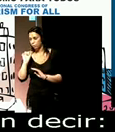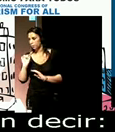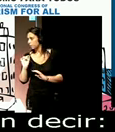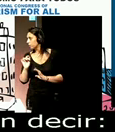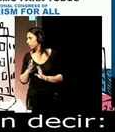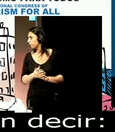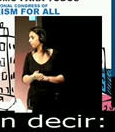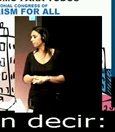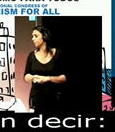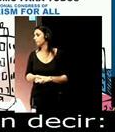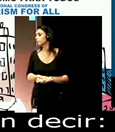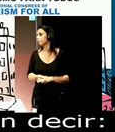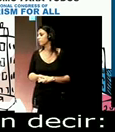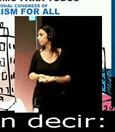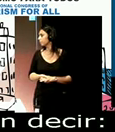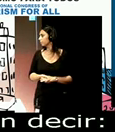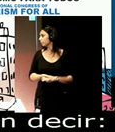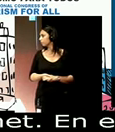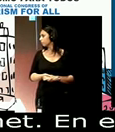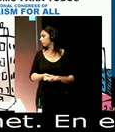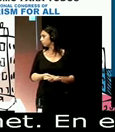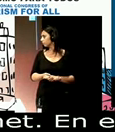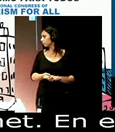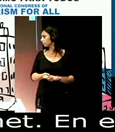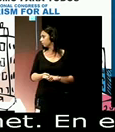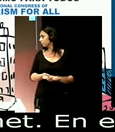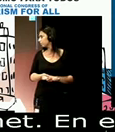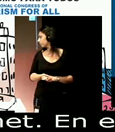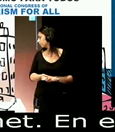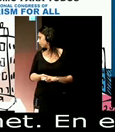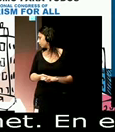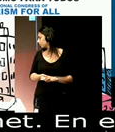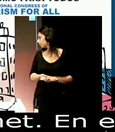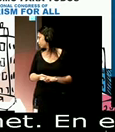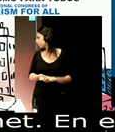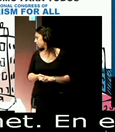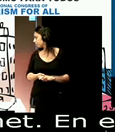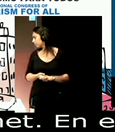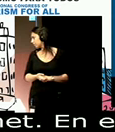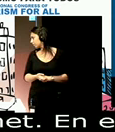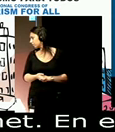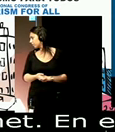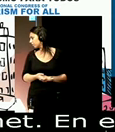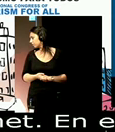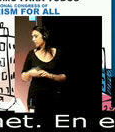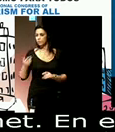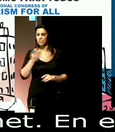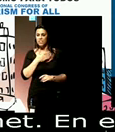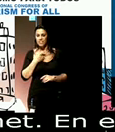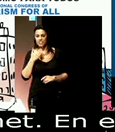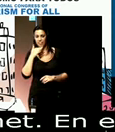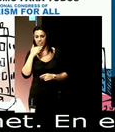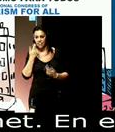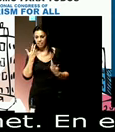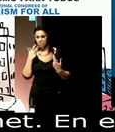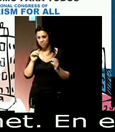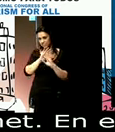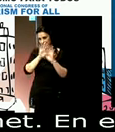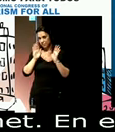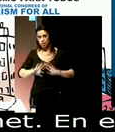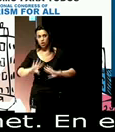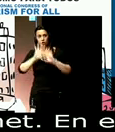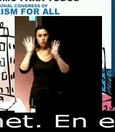That's crap. What's that? Oh, here. Actually, I wanted to conclude with that one, so I just go forward.